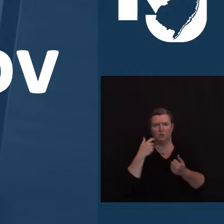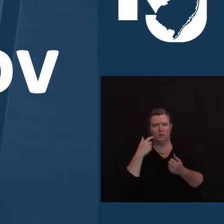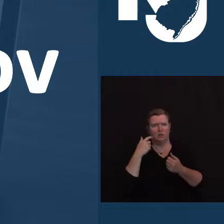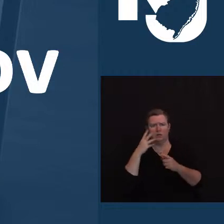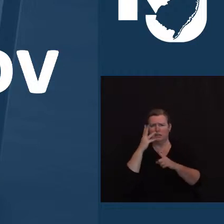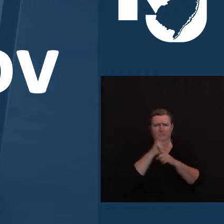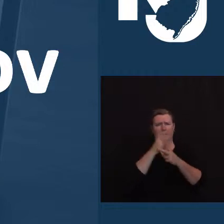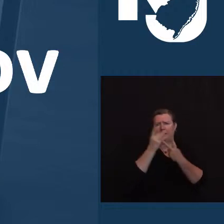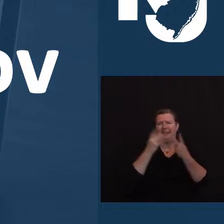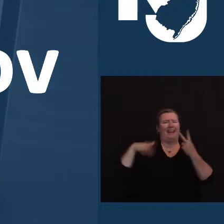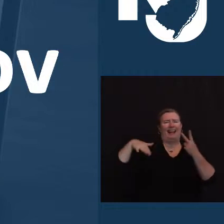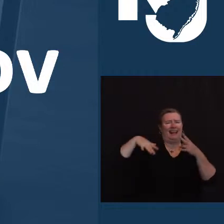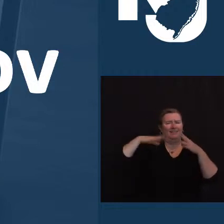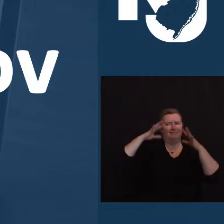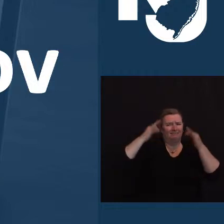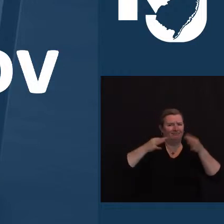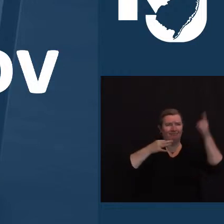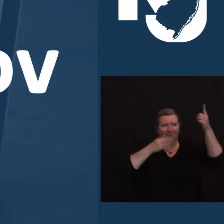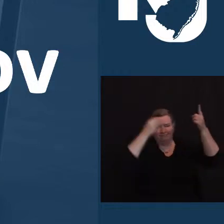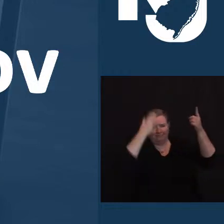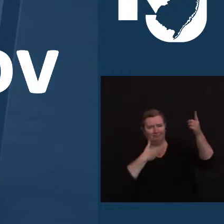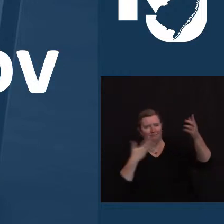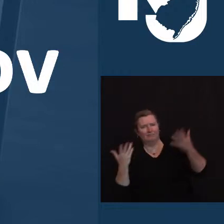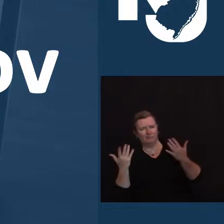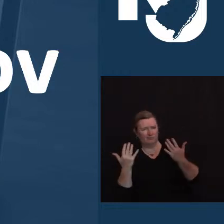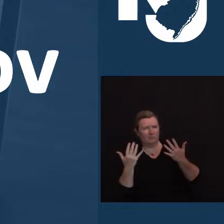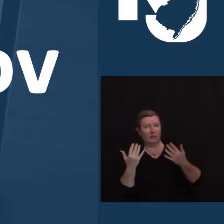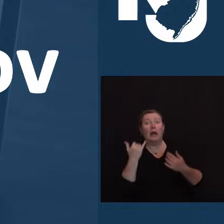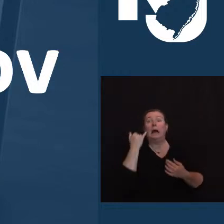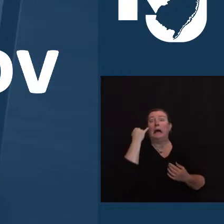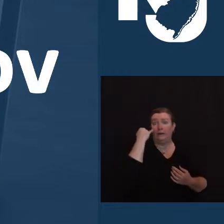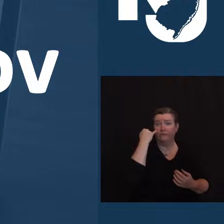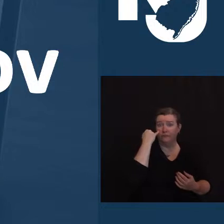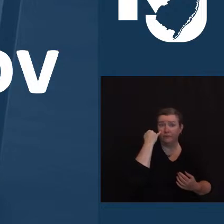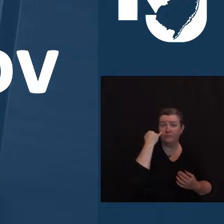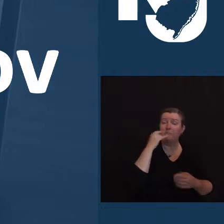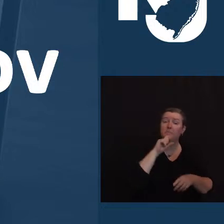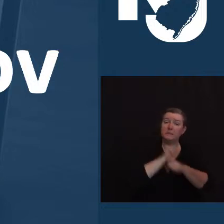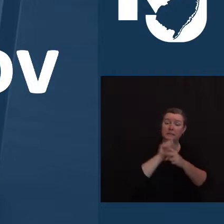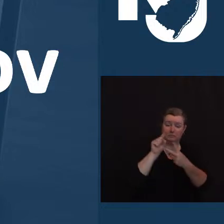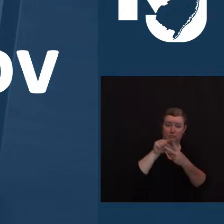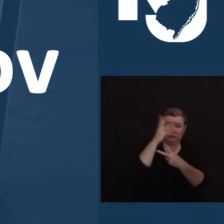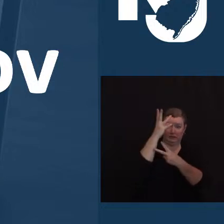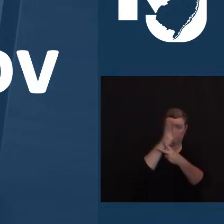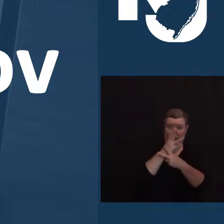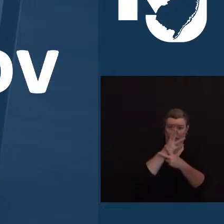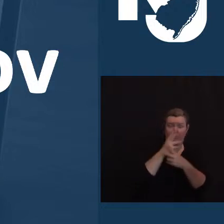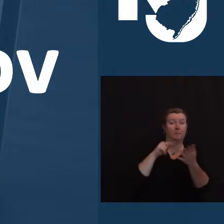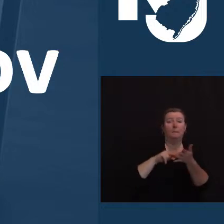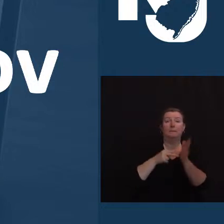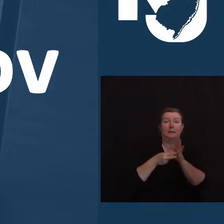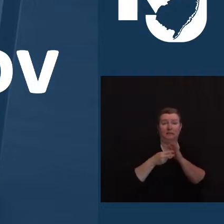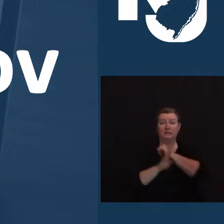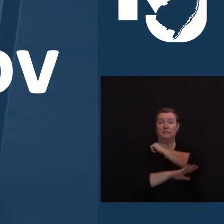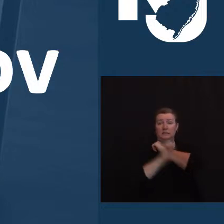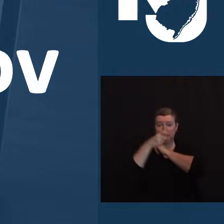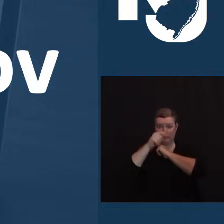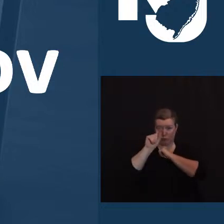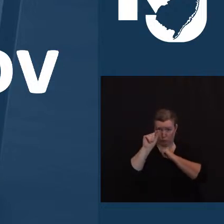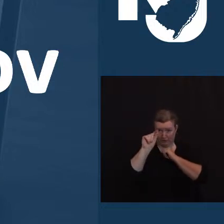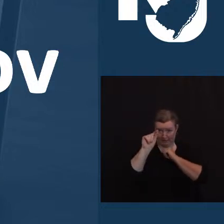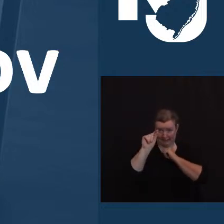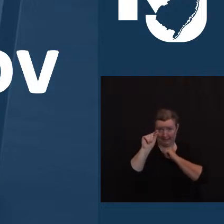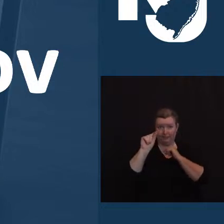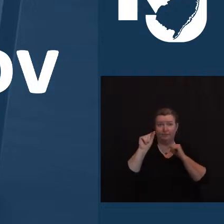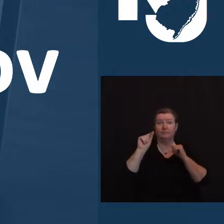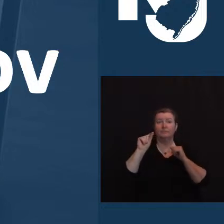have, if it's 6 months, on September 20th, immediately 2.4 million people